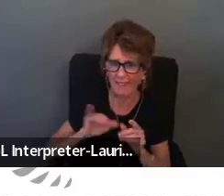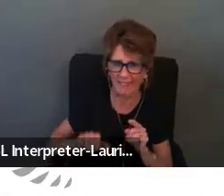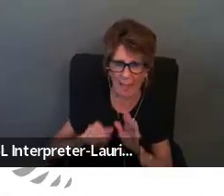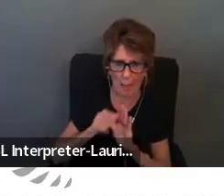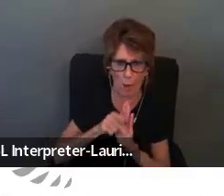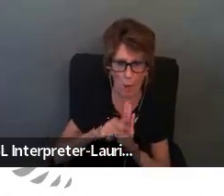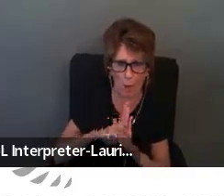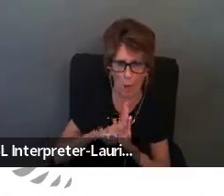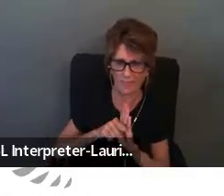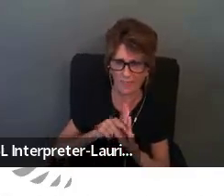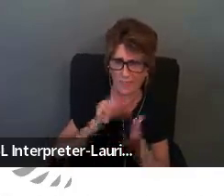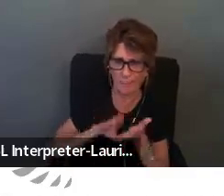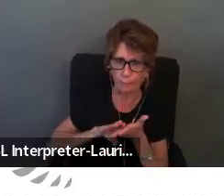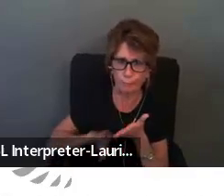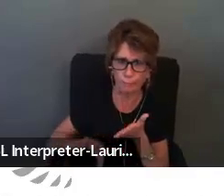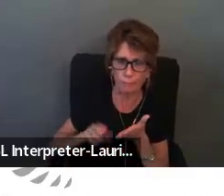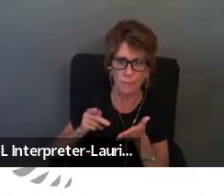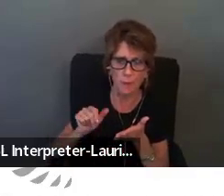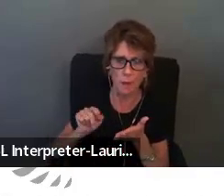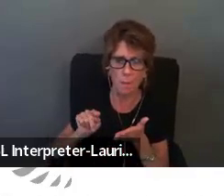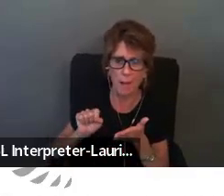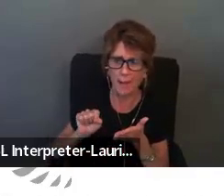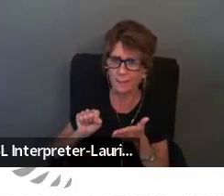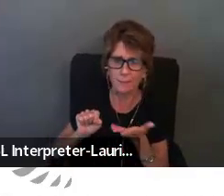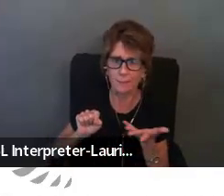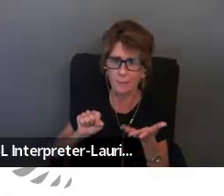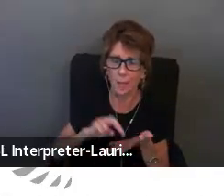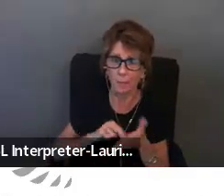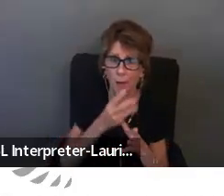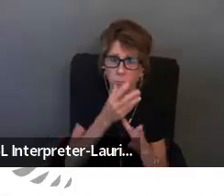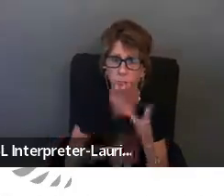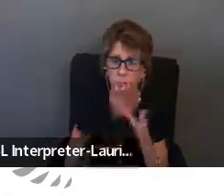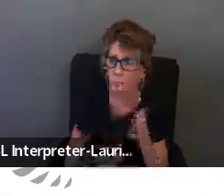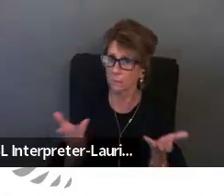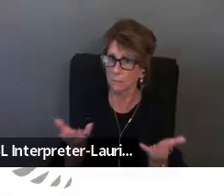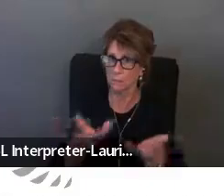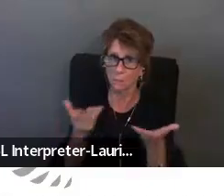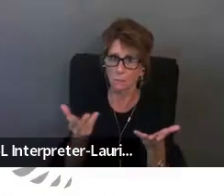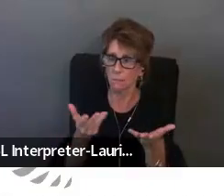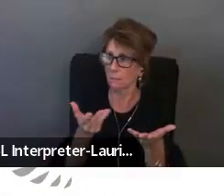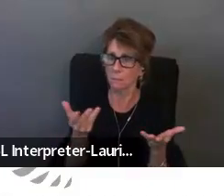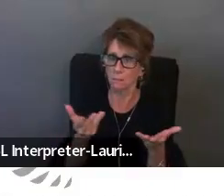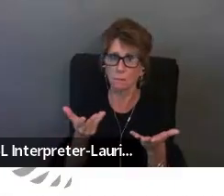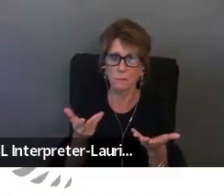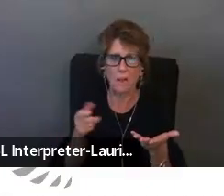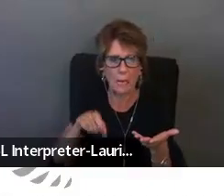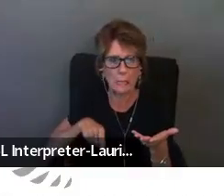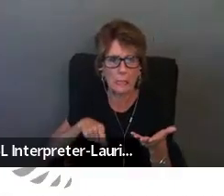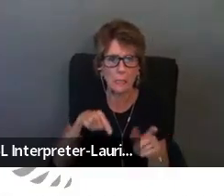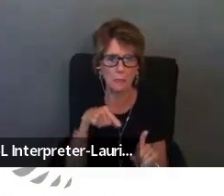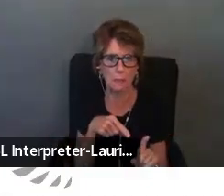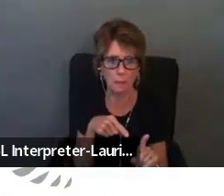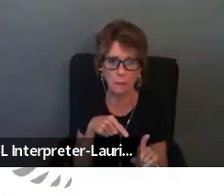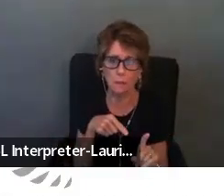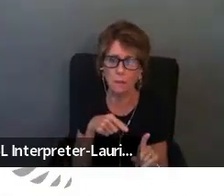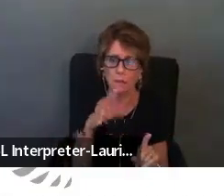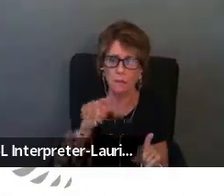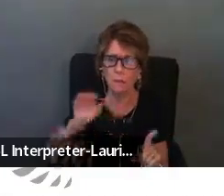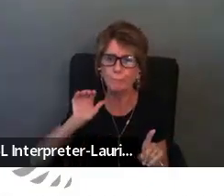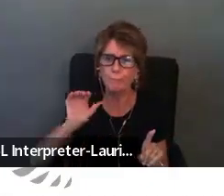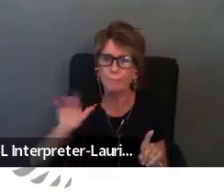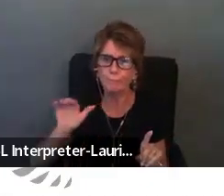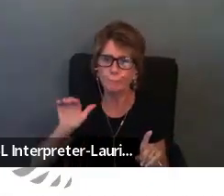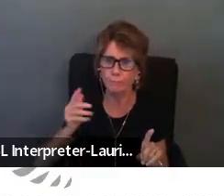to be modified to provide you with that accommodation. So it's